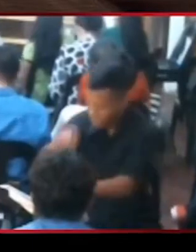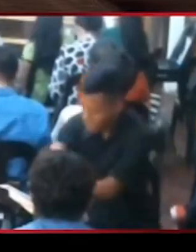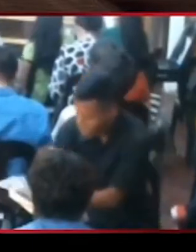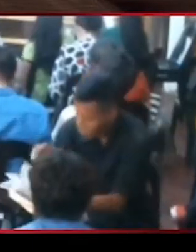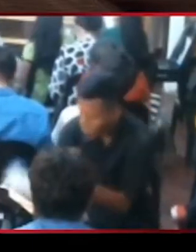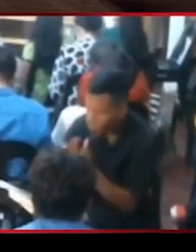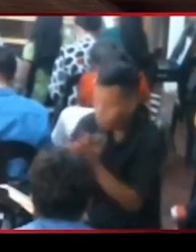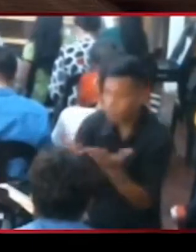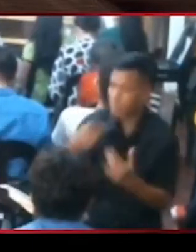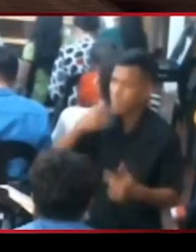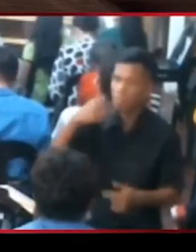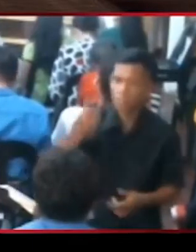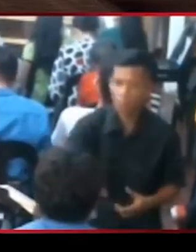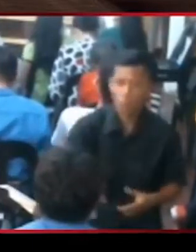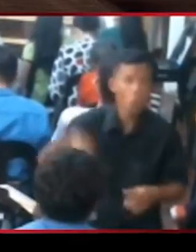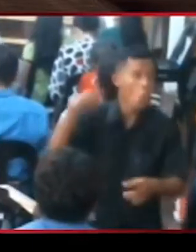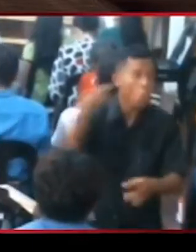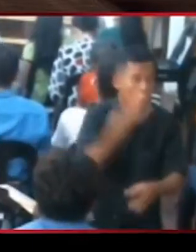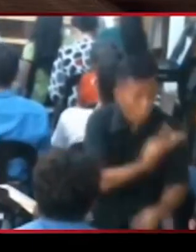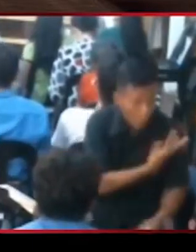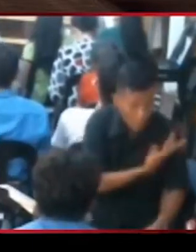we cannot